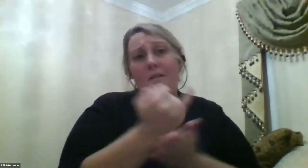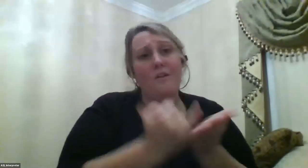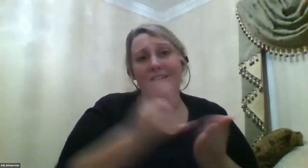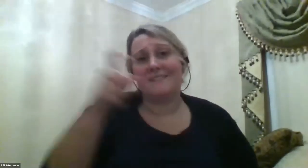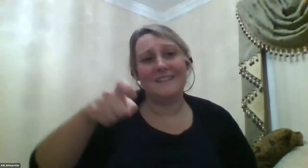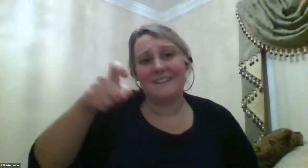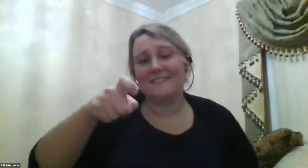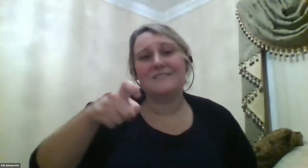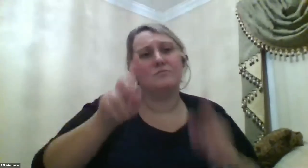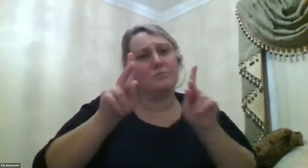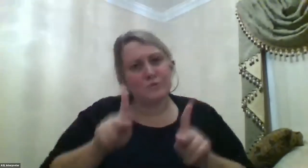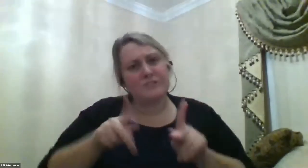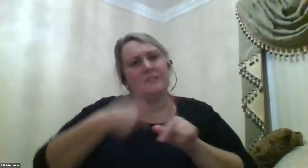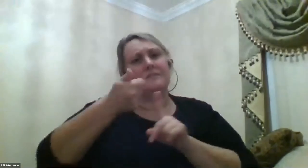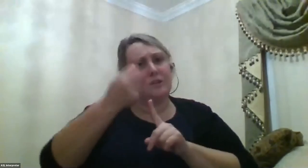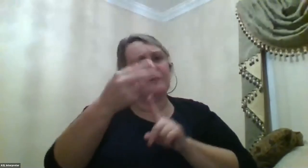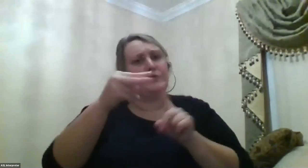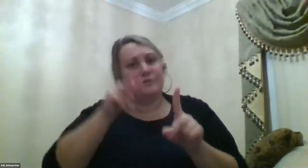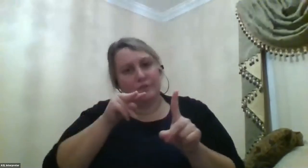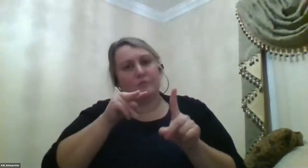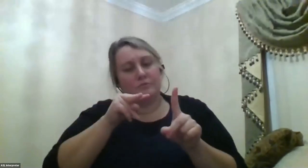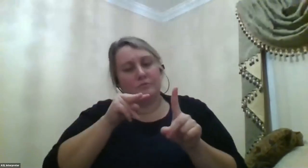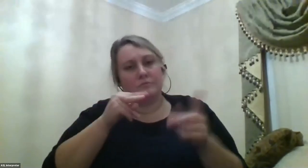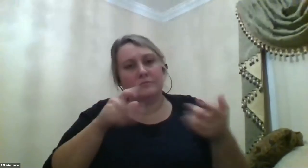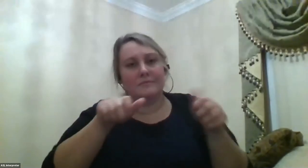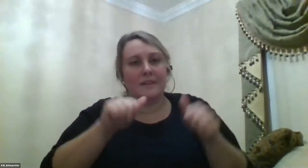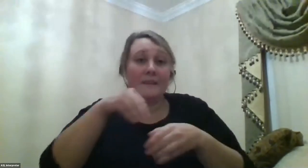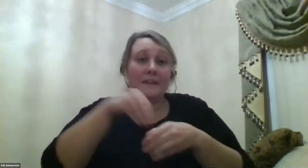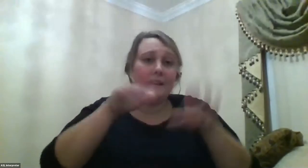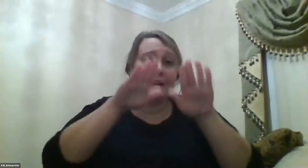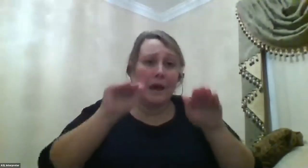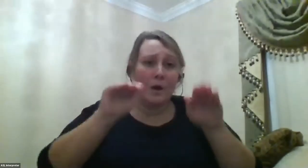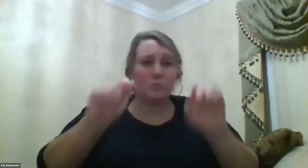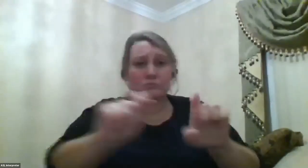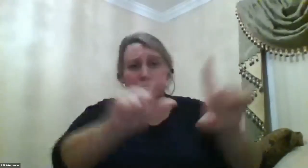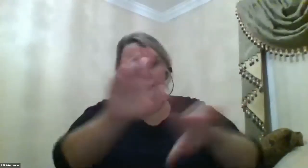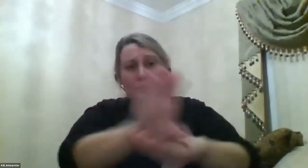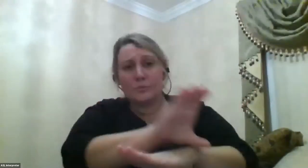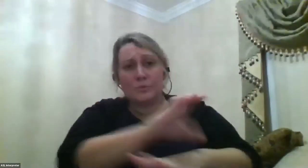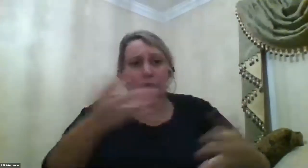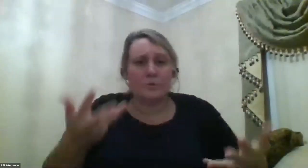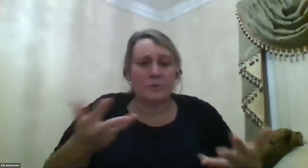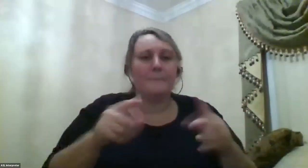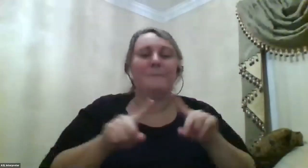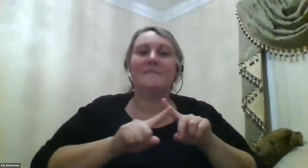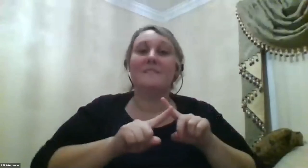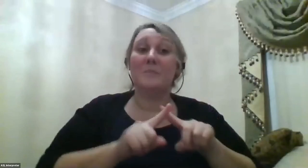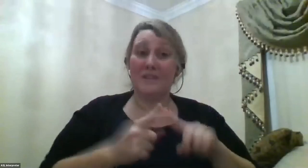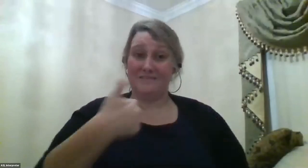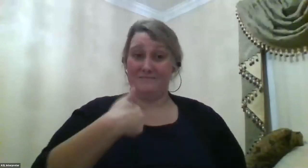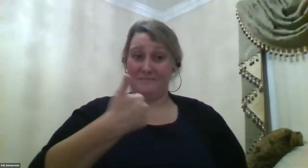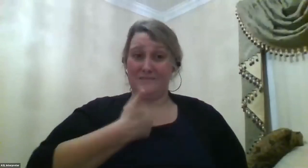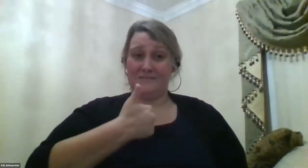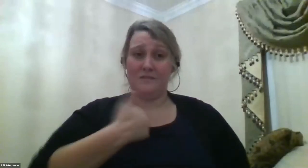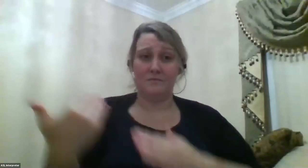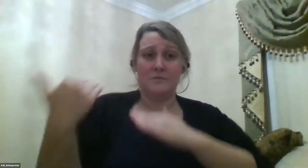um, what does it mean to only get to see these, um, works online in a